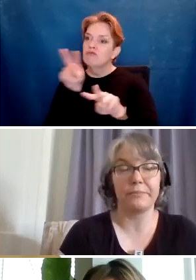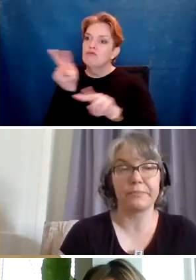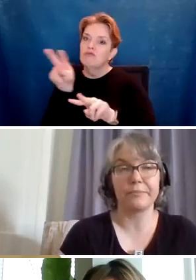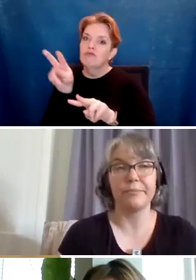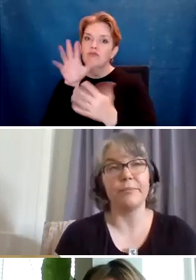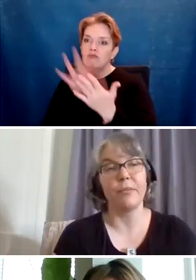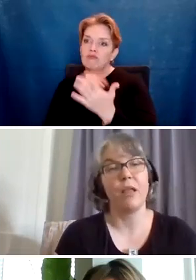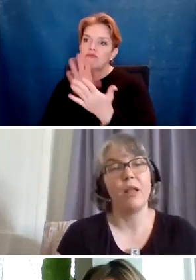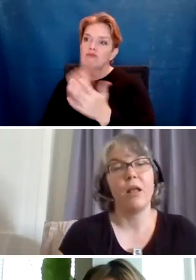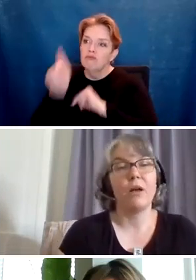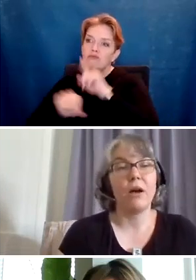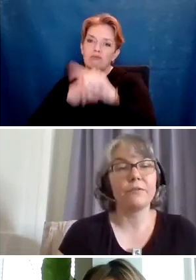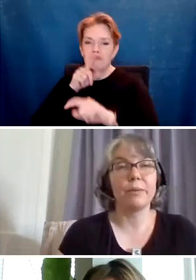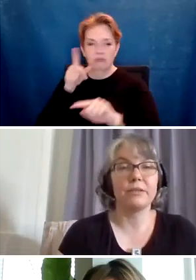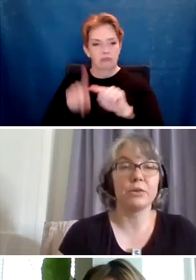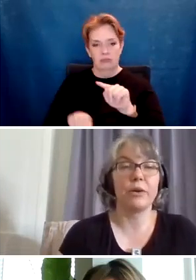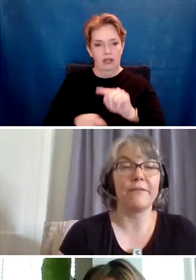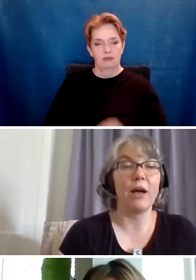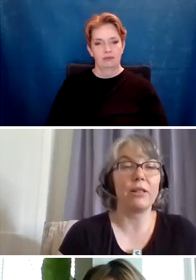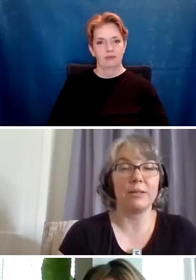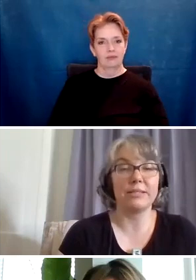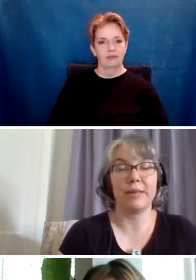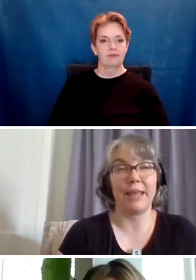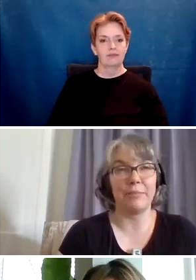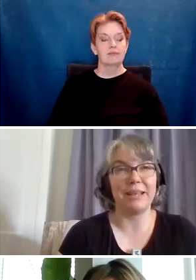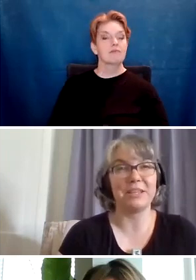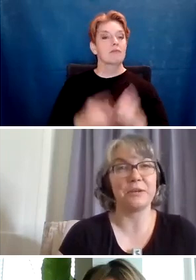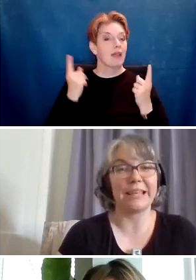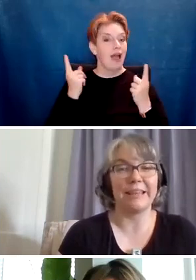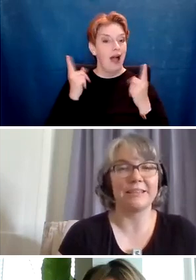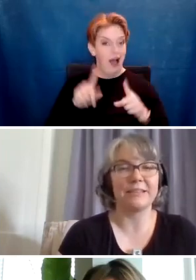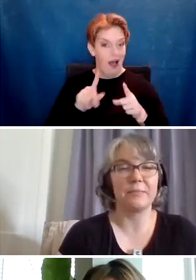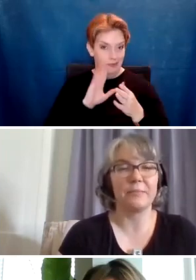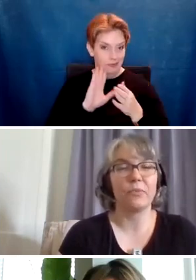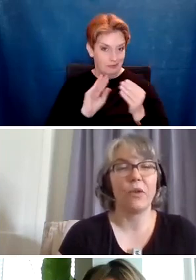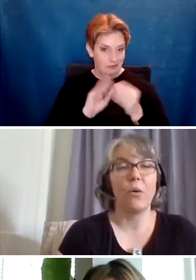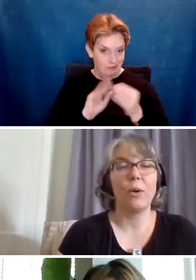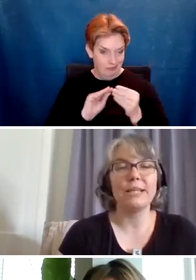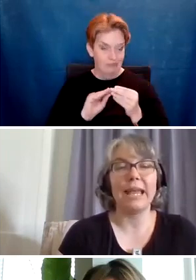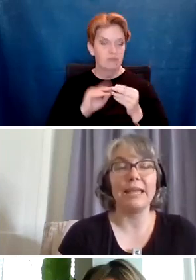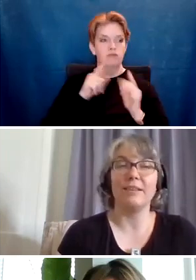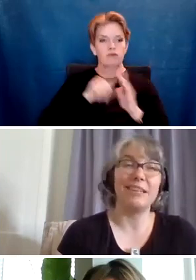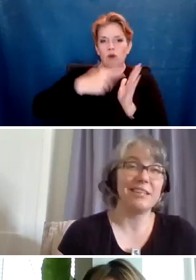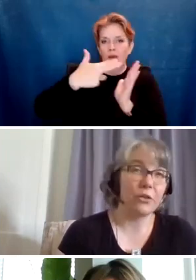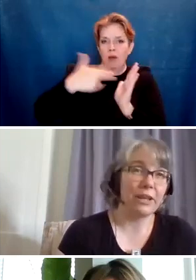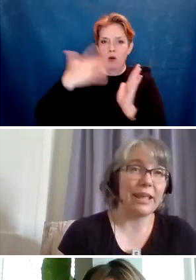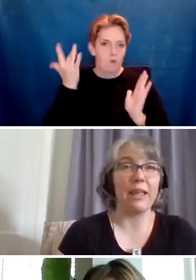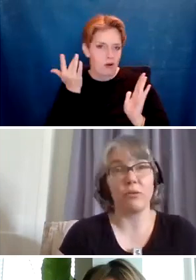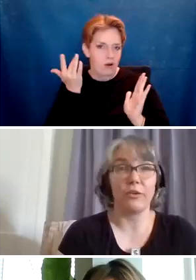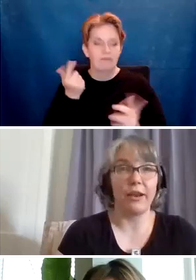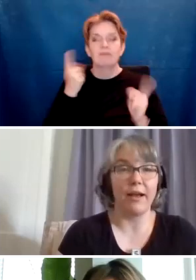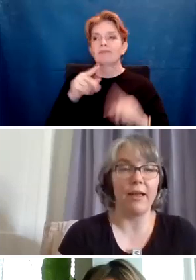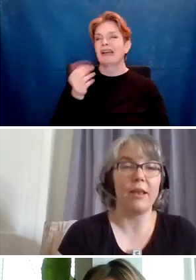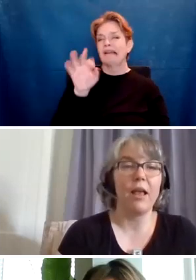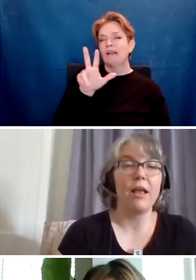them. The oft-repeated story of how Clementine began painting goes like this. One day in 1938